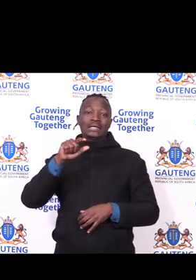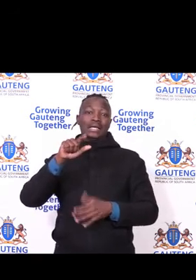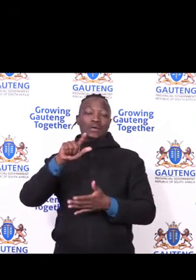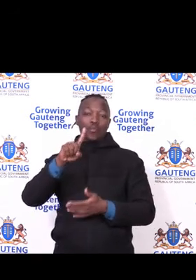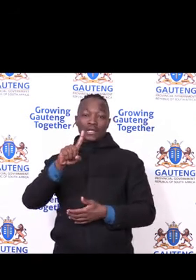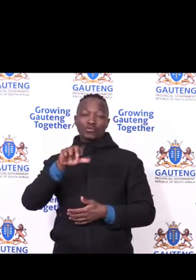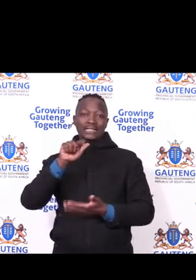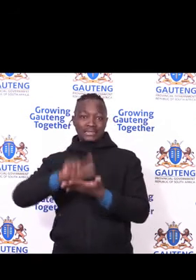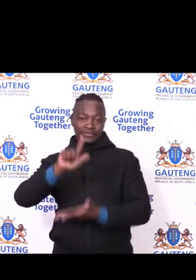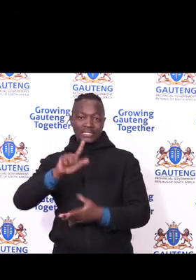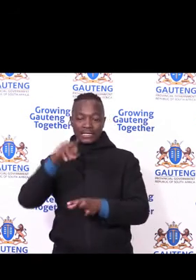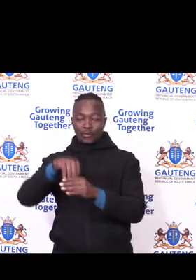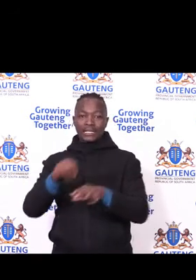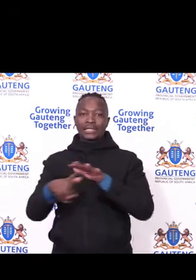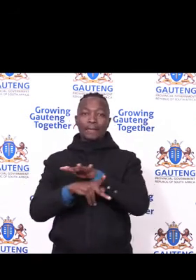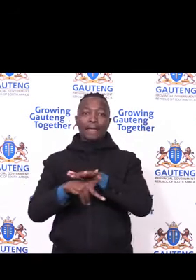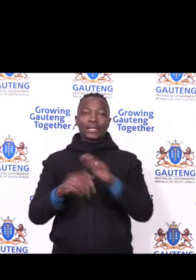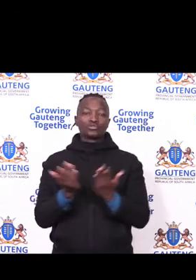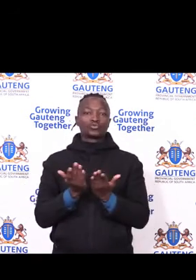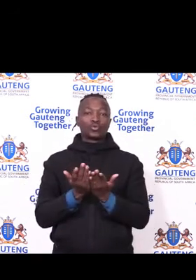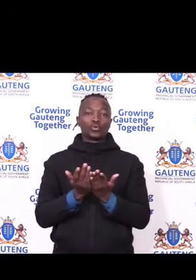are within the primary schools, whereas